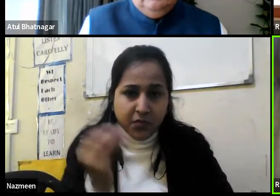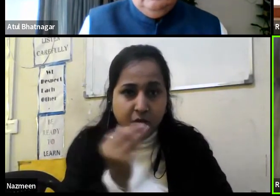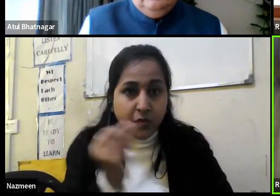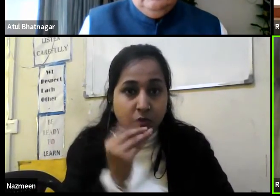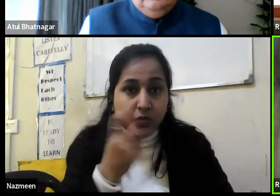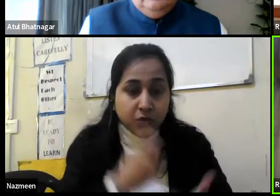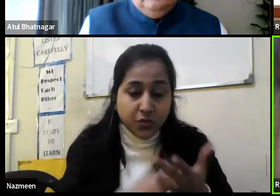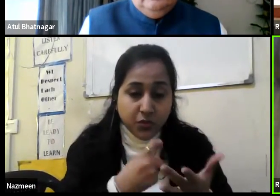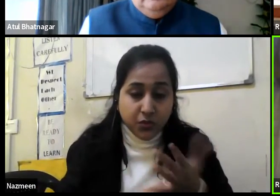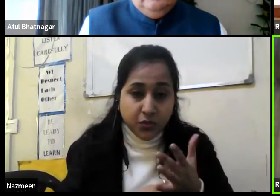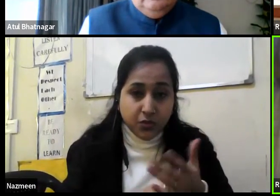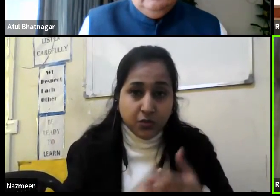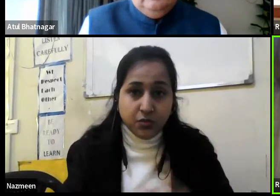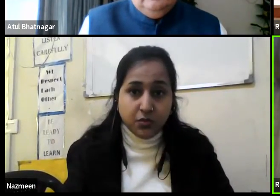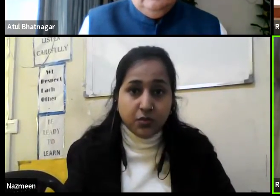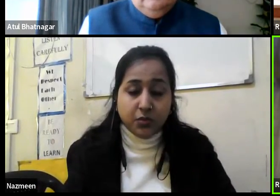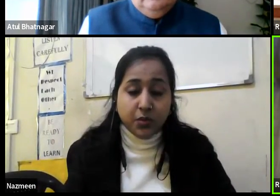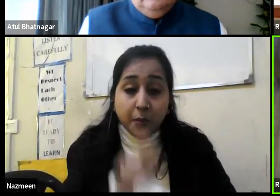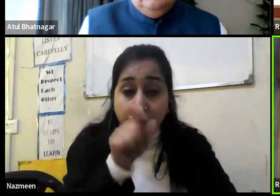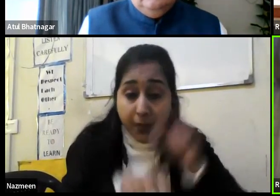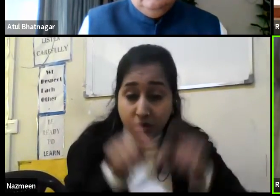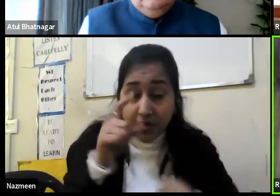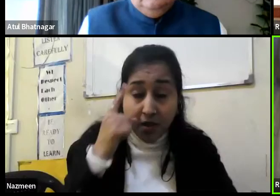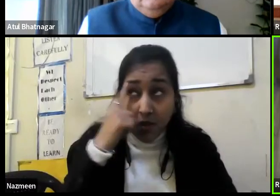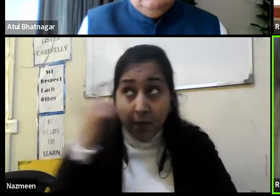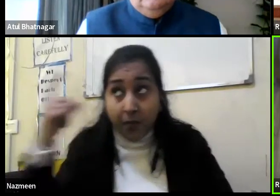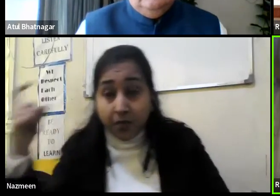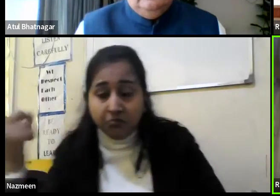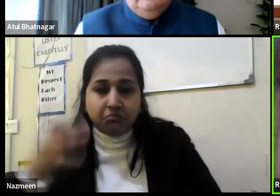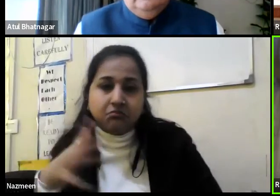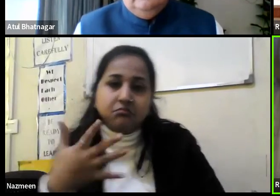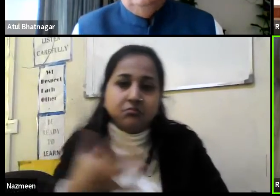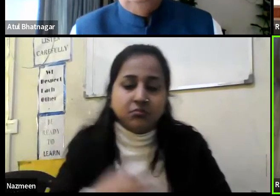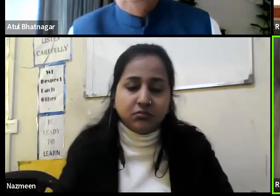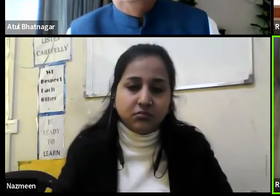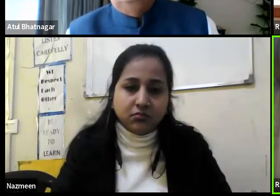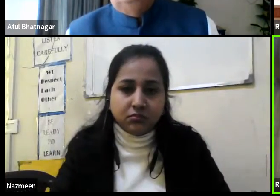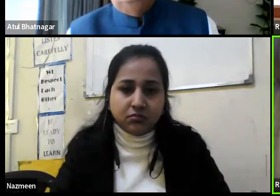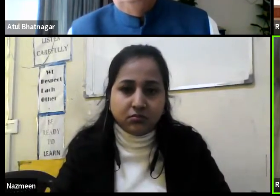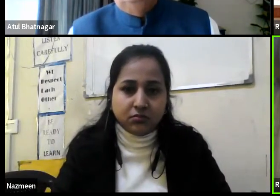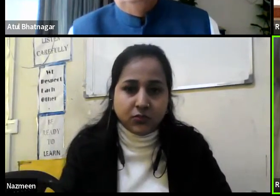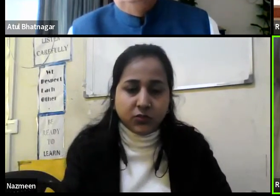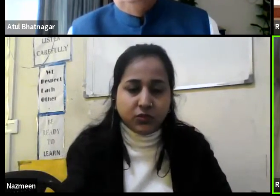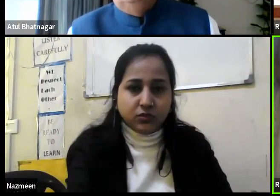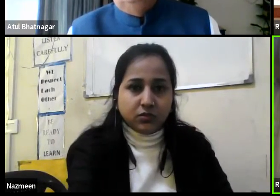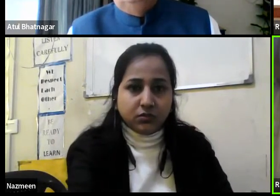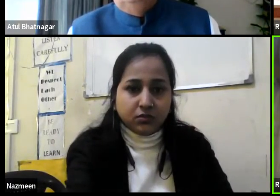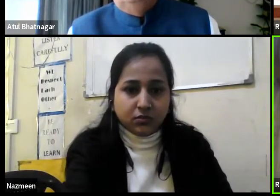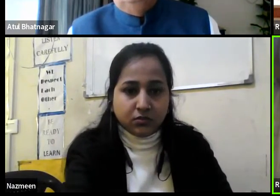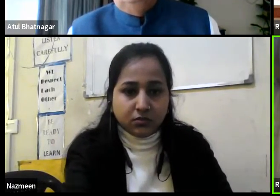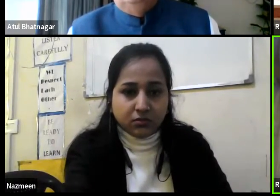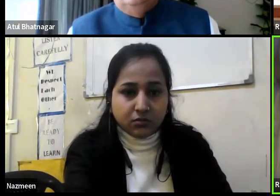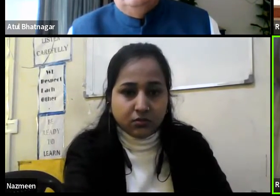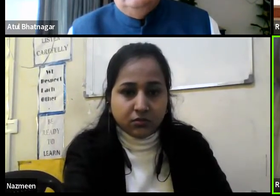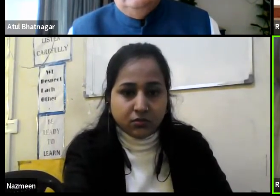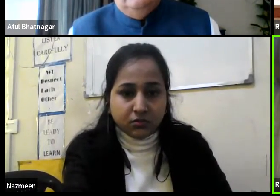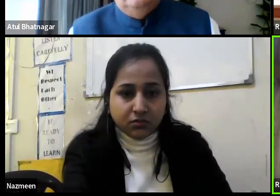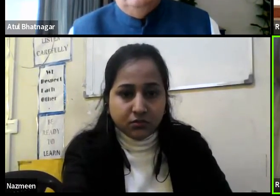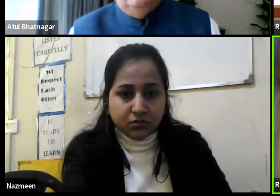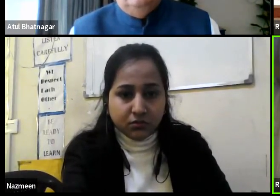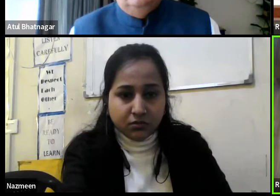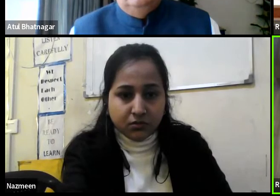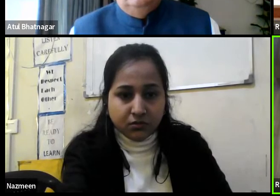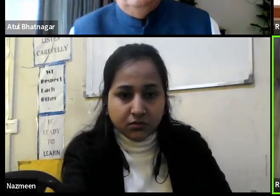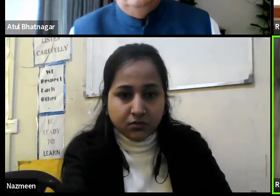and other things which people couldn't imagine, people are imagining now, right? So yeah, certainly it is changing. But if your question is it changing